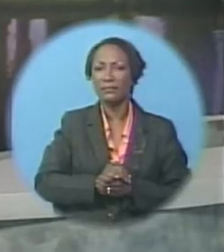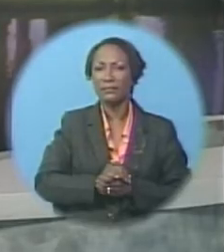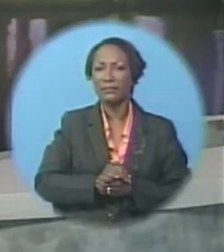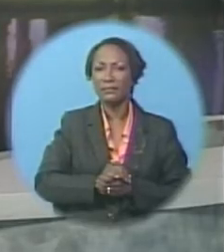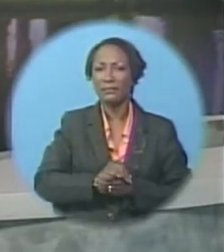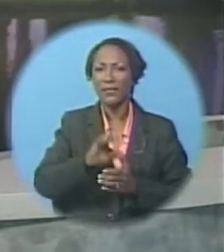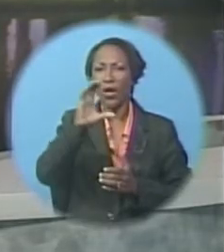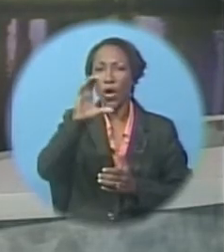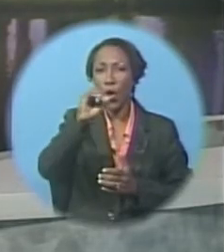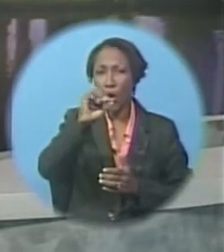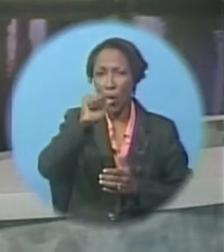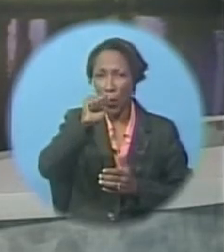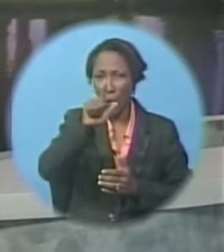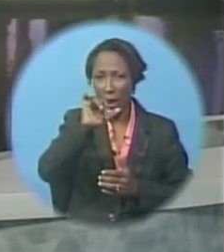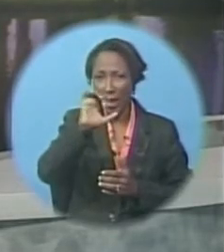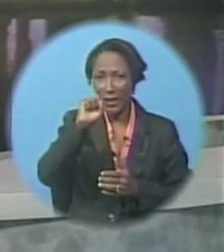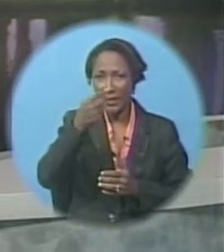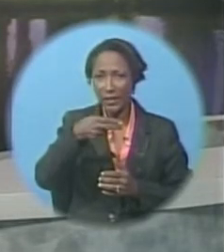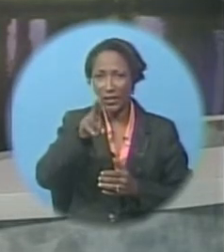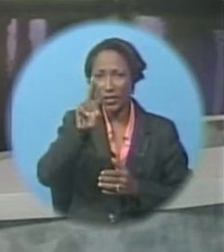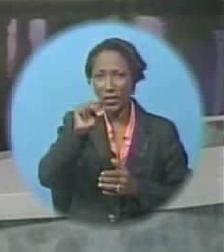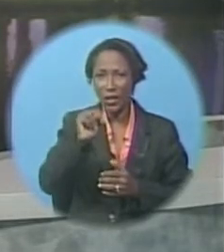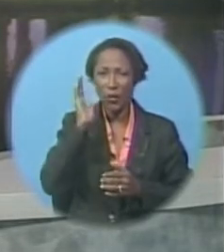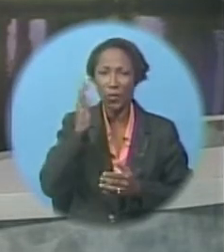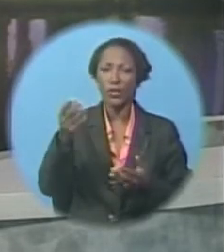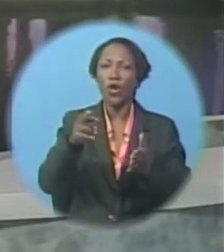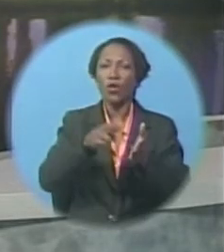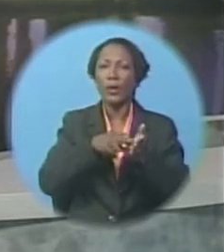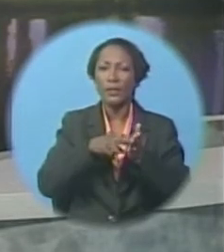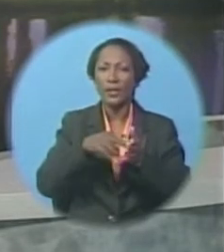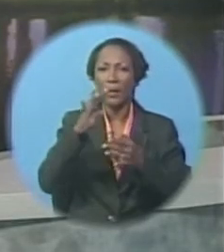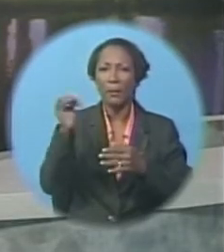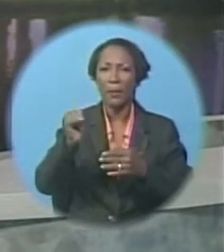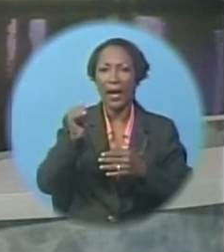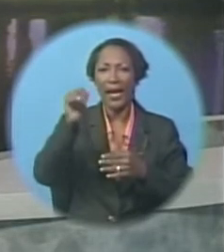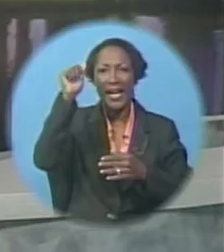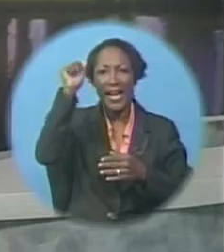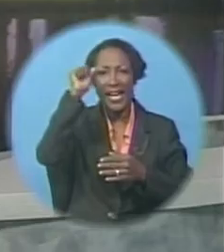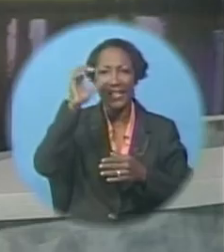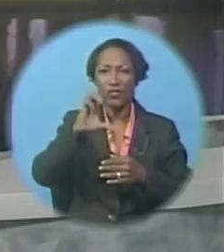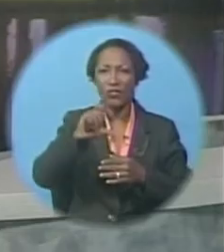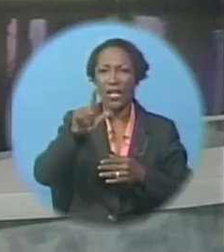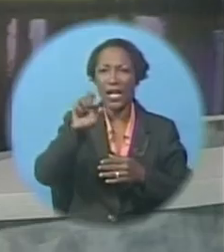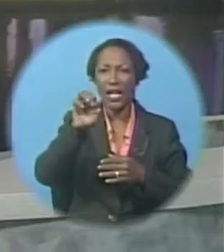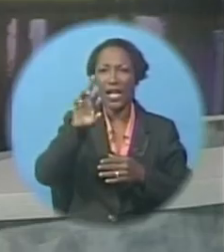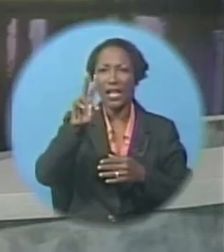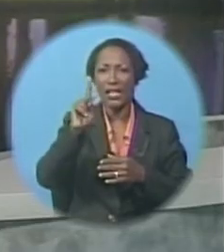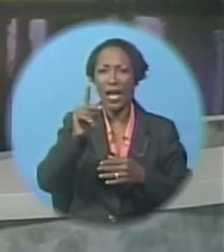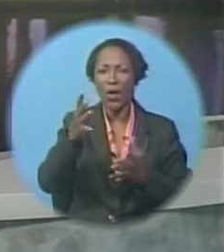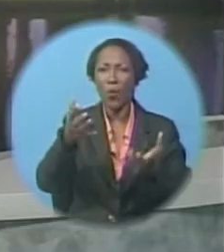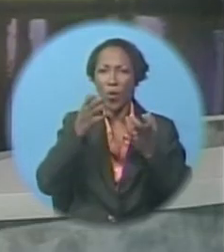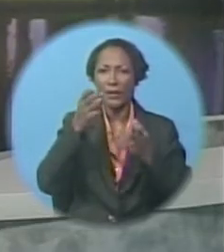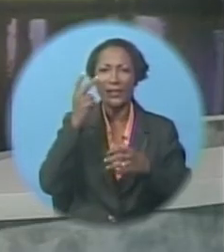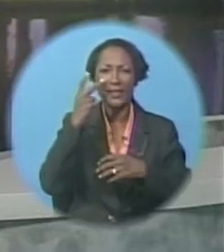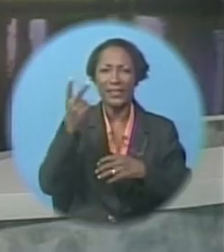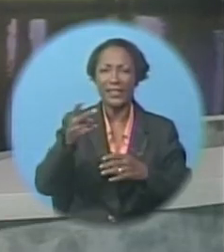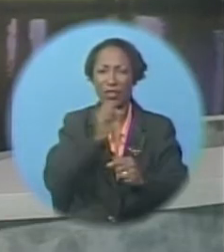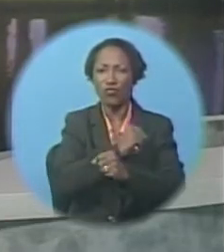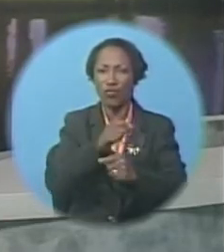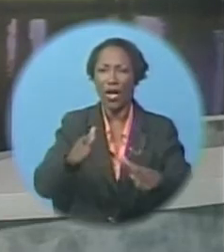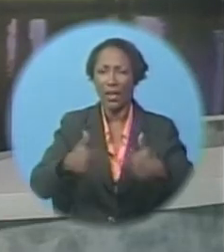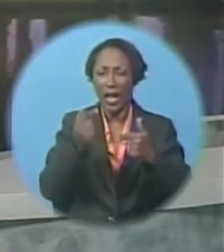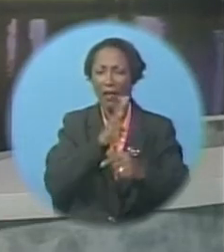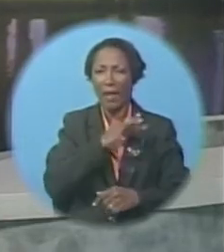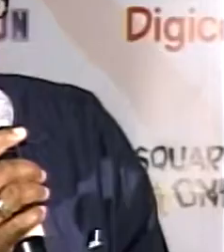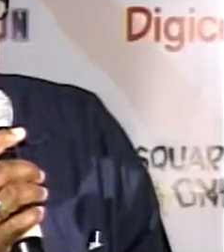Well, Coalition was represented by 2-time Calypso King Adrian Clark, and he wants to see the return of a strong live band